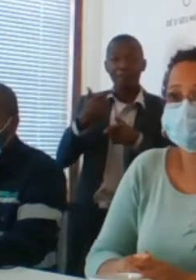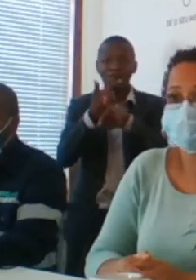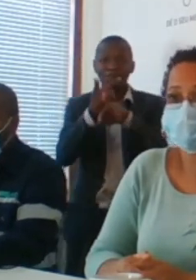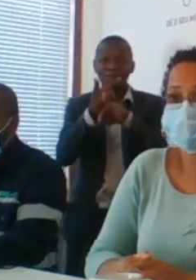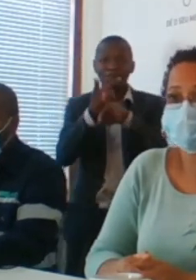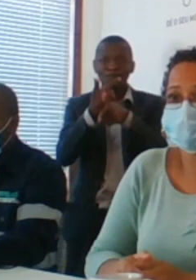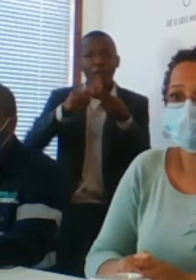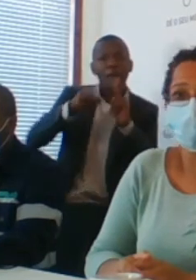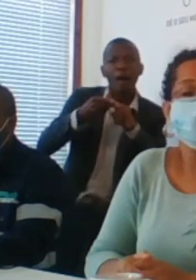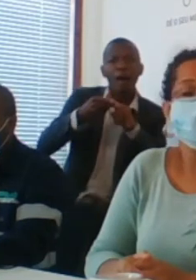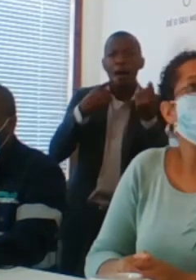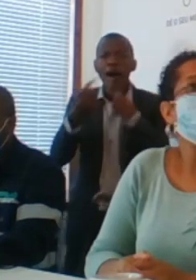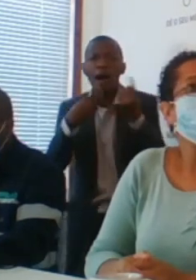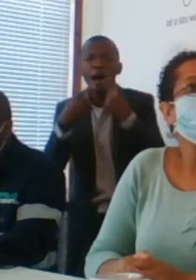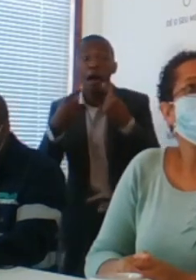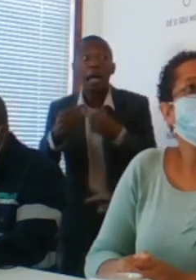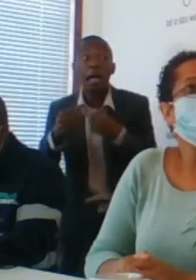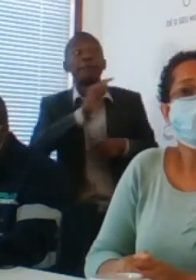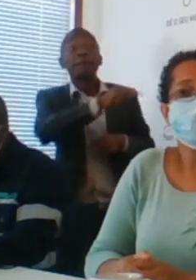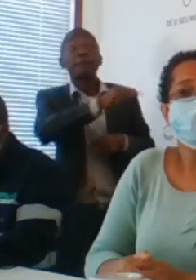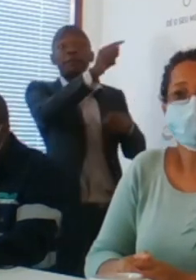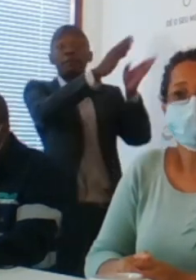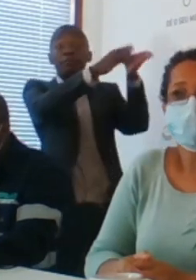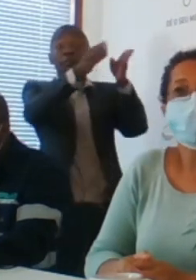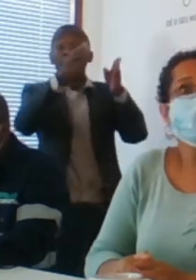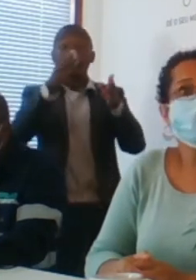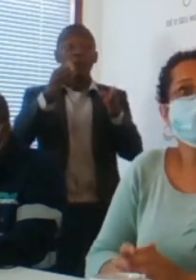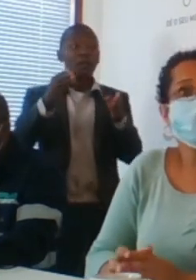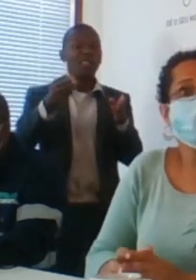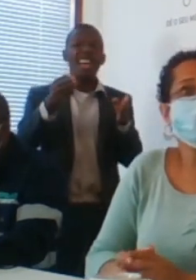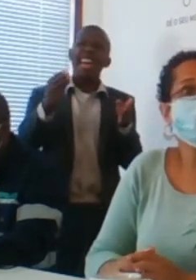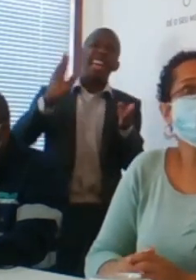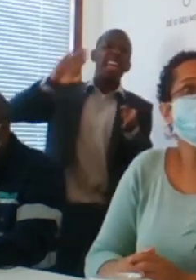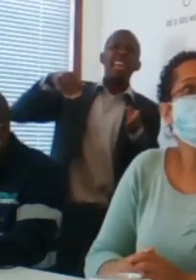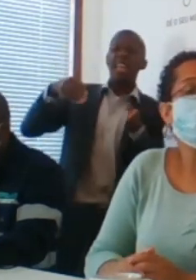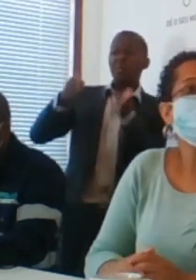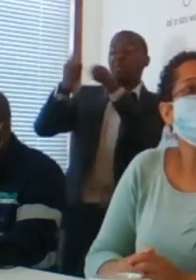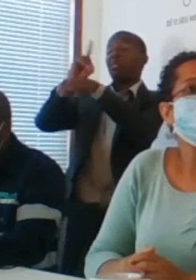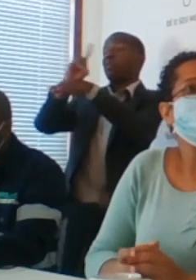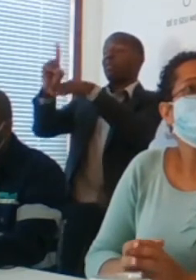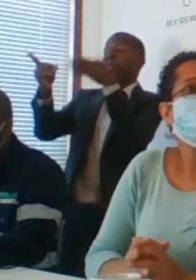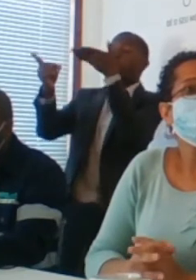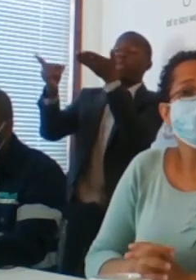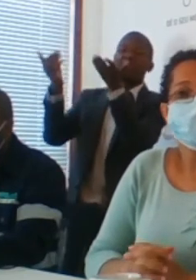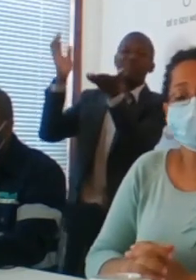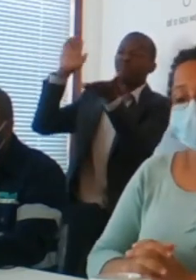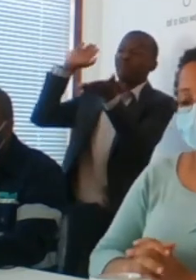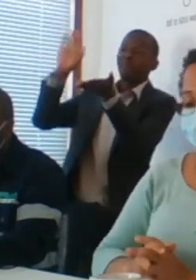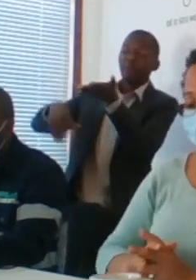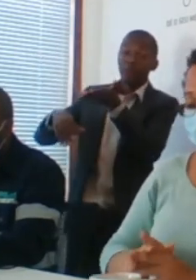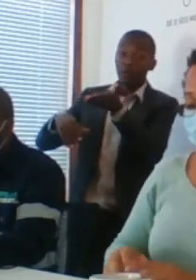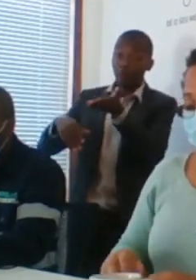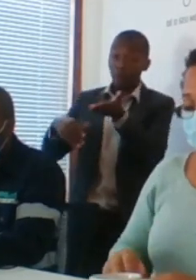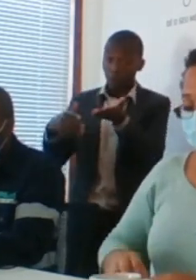change people's mentality and start believing in people with disability that they can also do something.